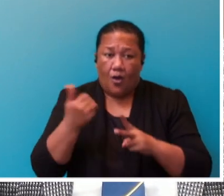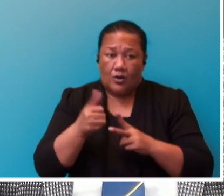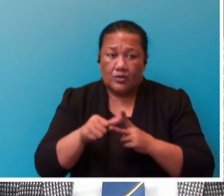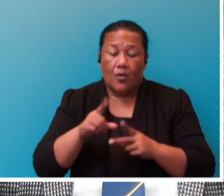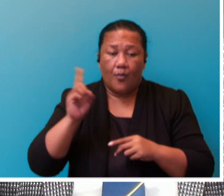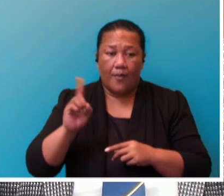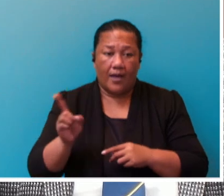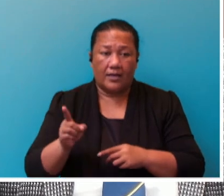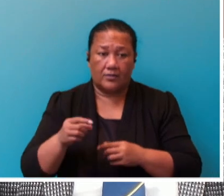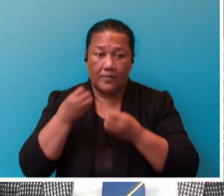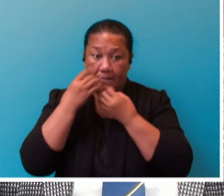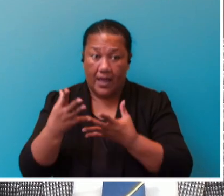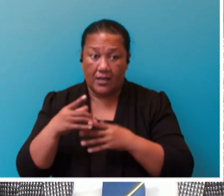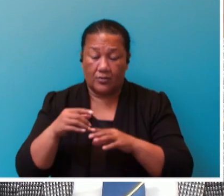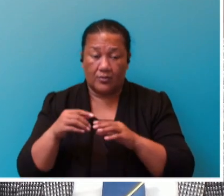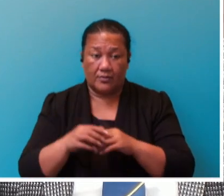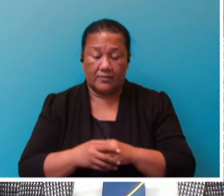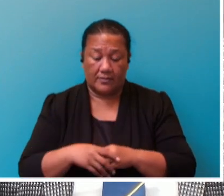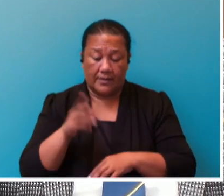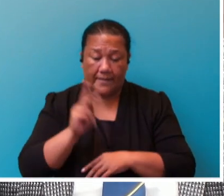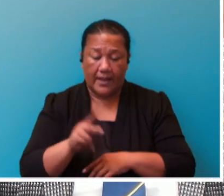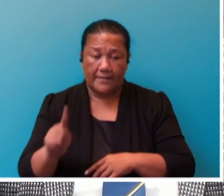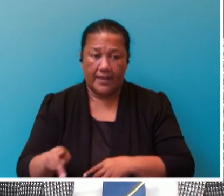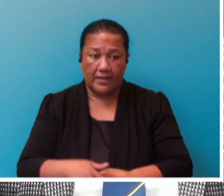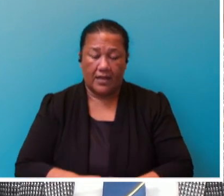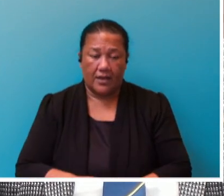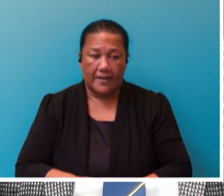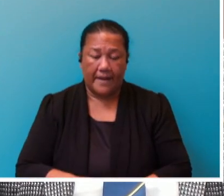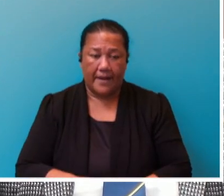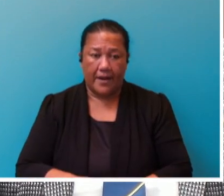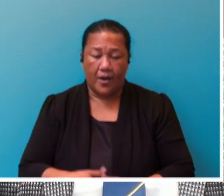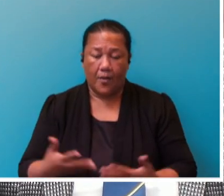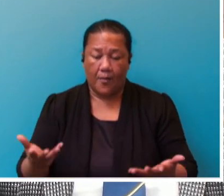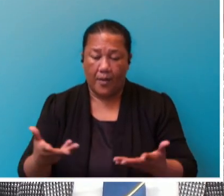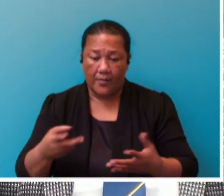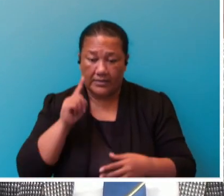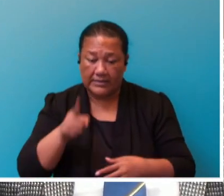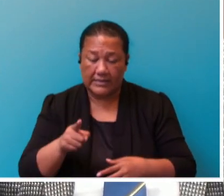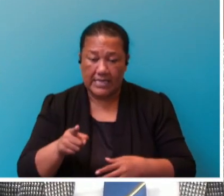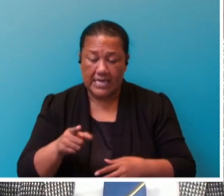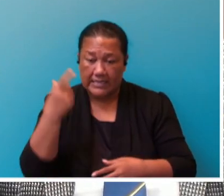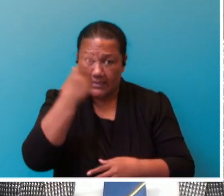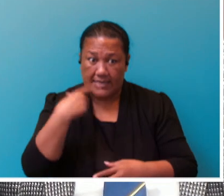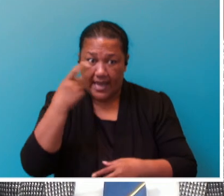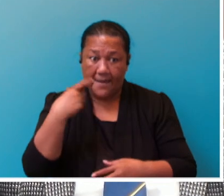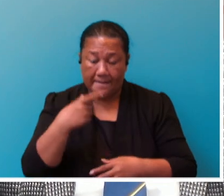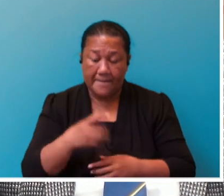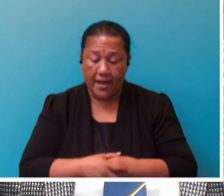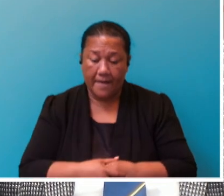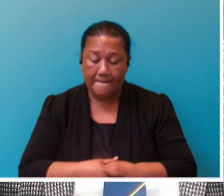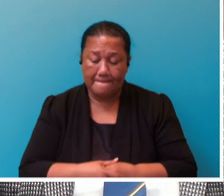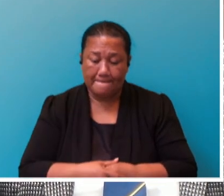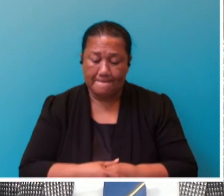the House, this is because of the way we view cybersecurity and its importance to government networks.